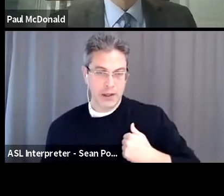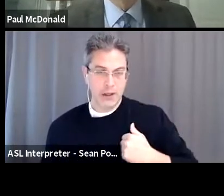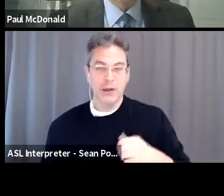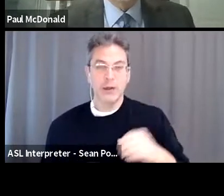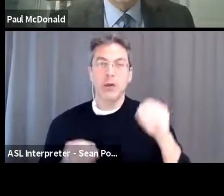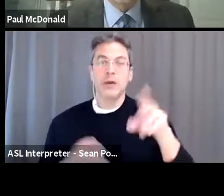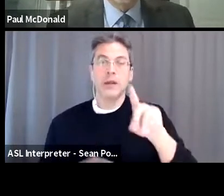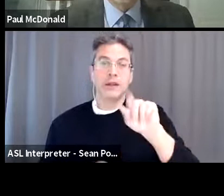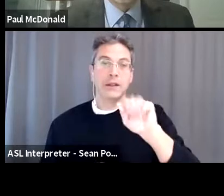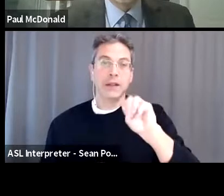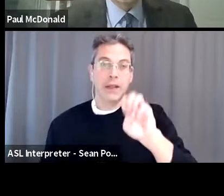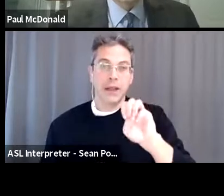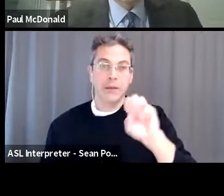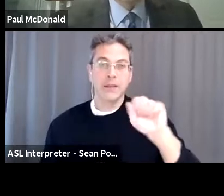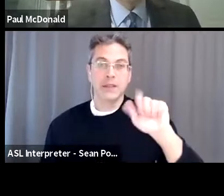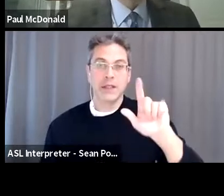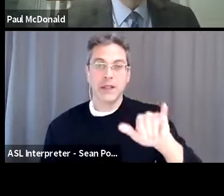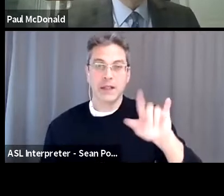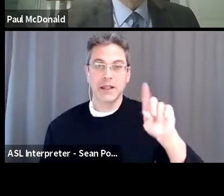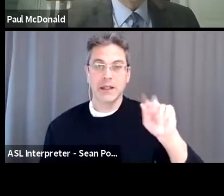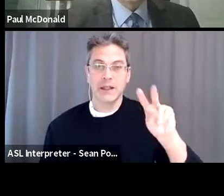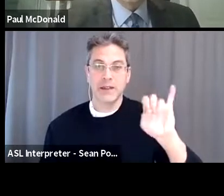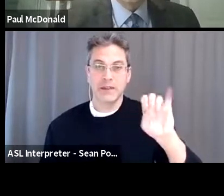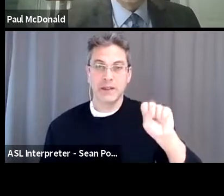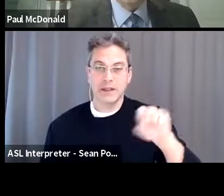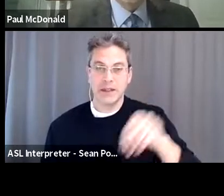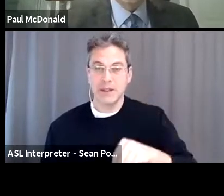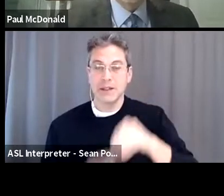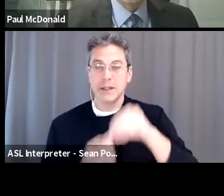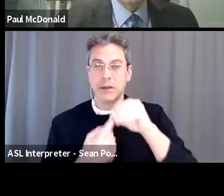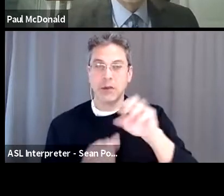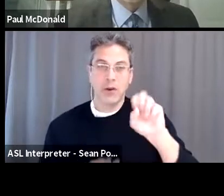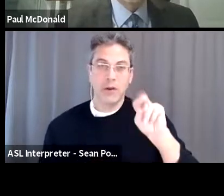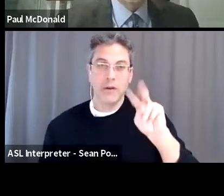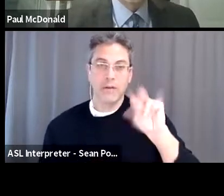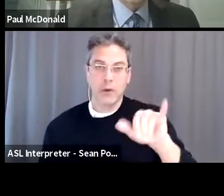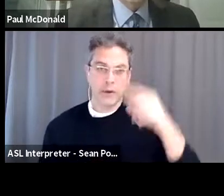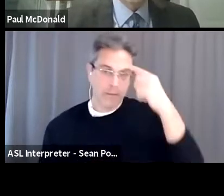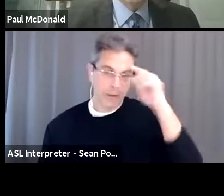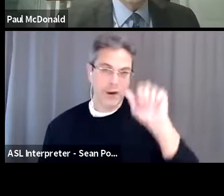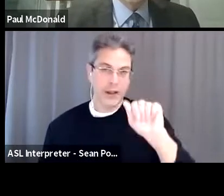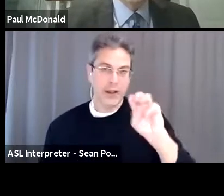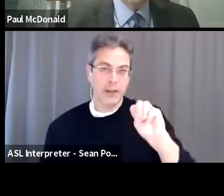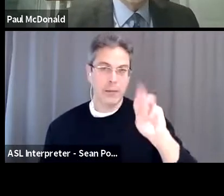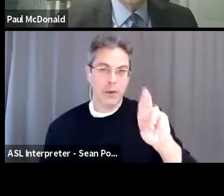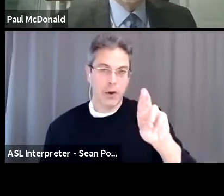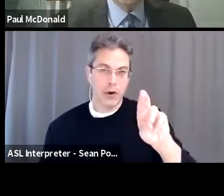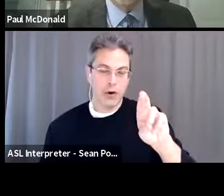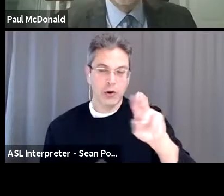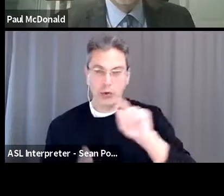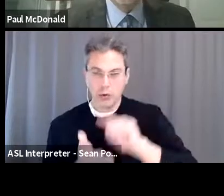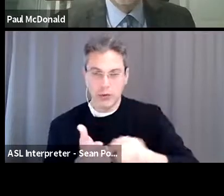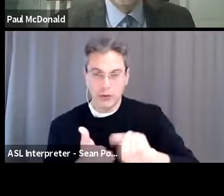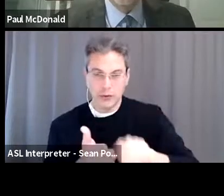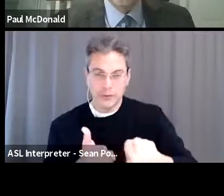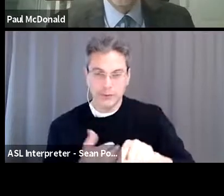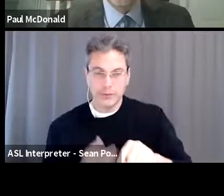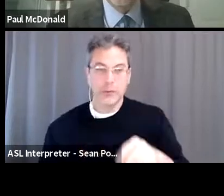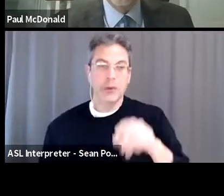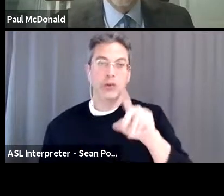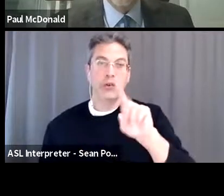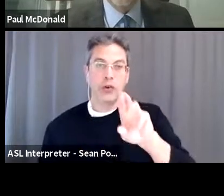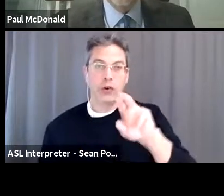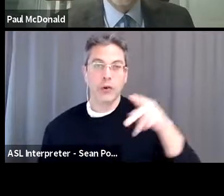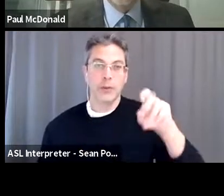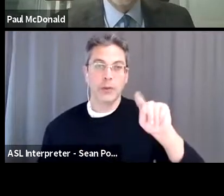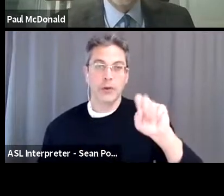Government Special Envoy on Antimicrobial Resistance, Dr. Peter Singer, Special Advisor to